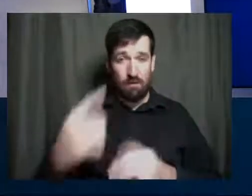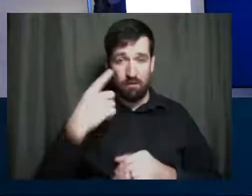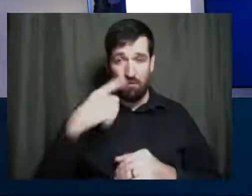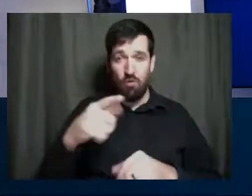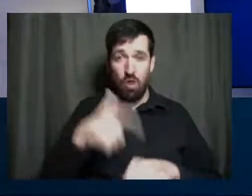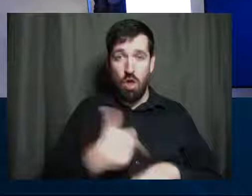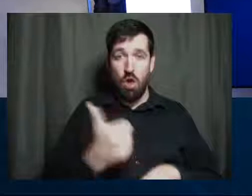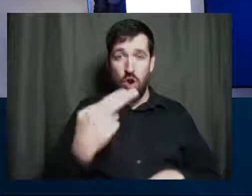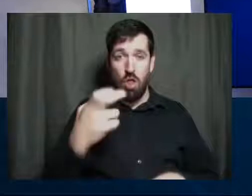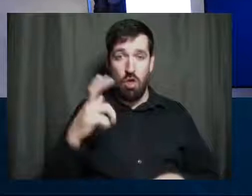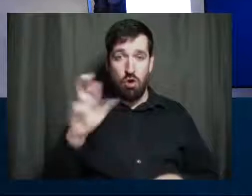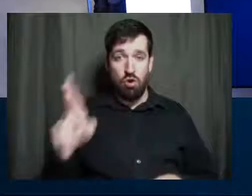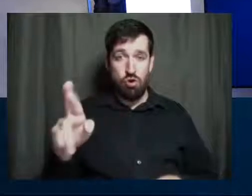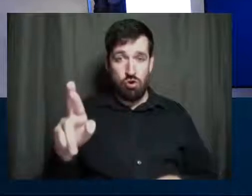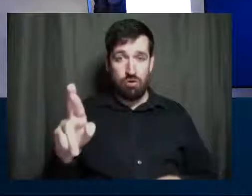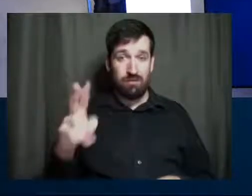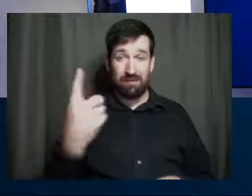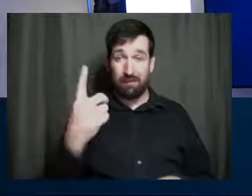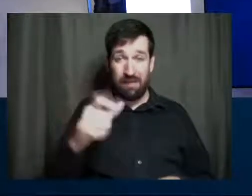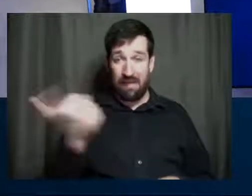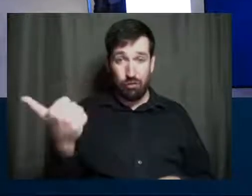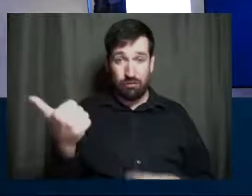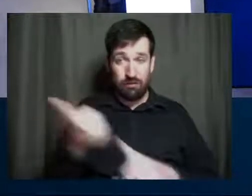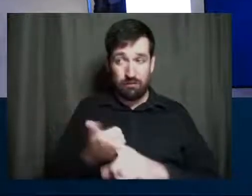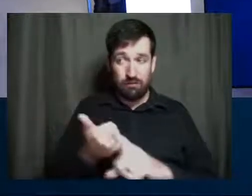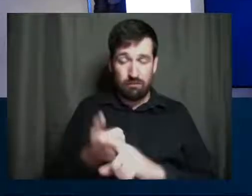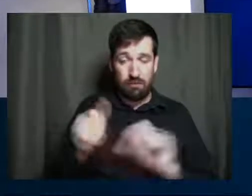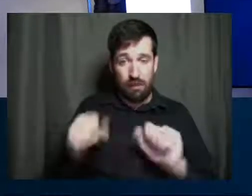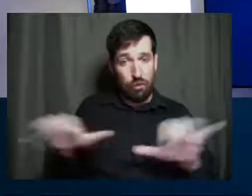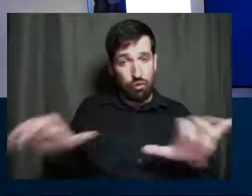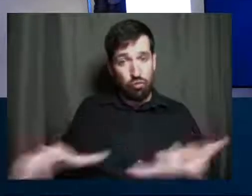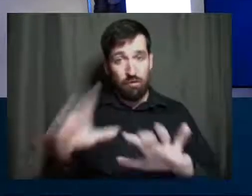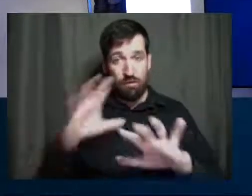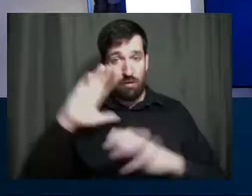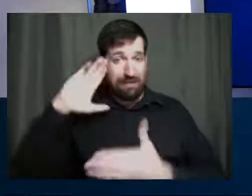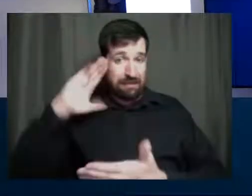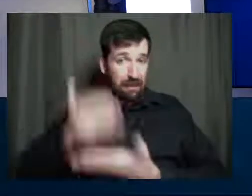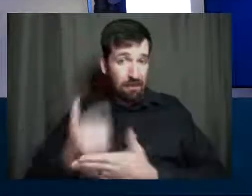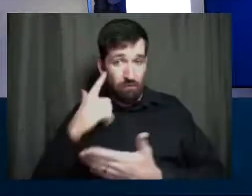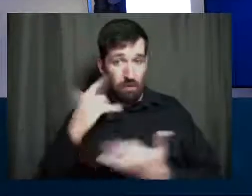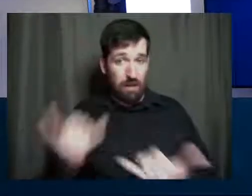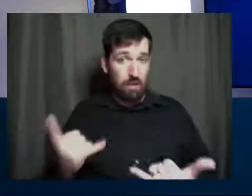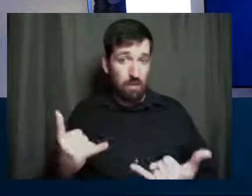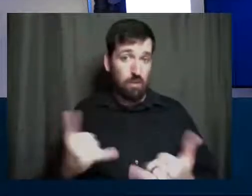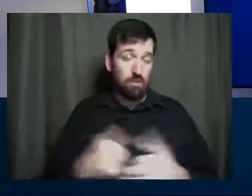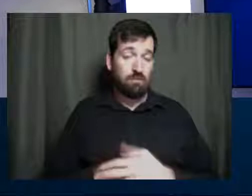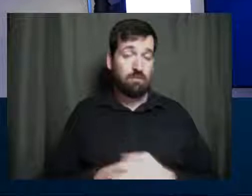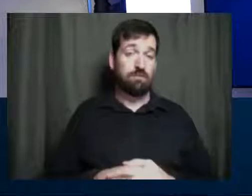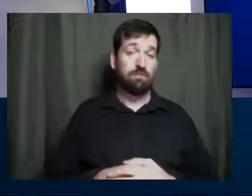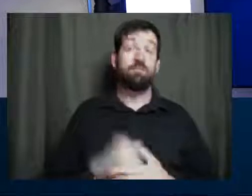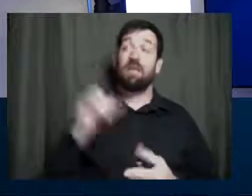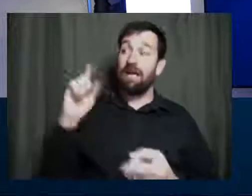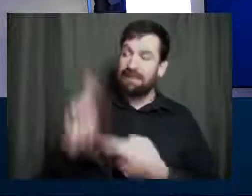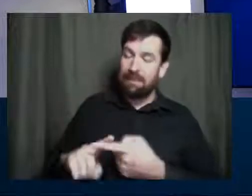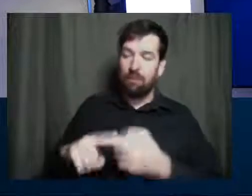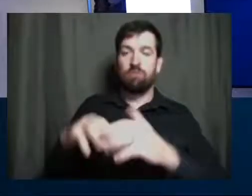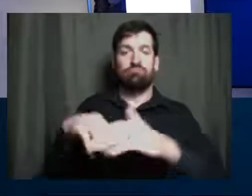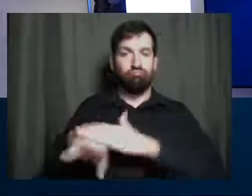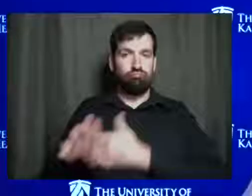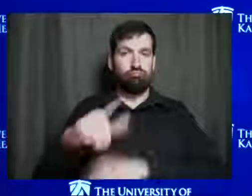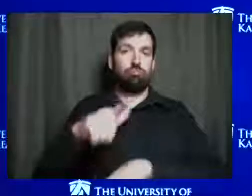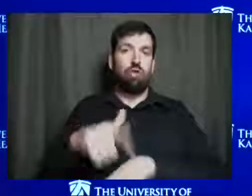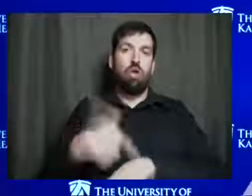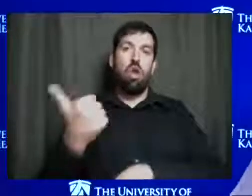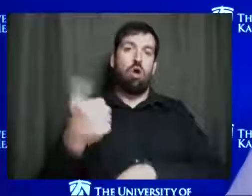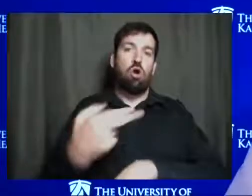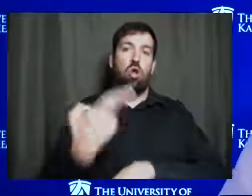And is there anything else clinically that this family can do for their son in the meantime? until maybe he can get into a long haul clinic. Yeah, I guess I would